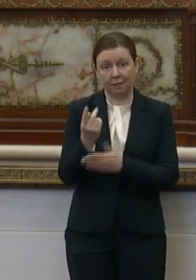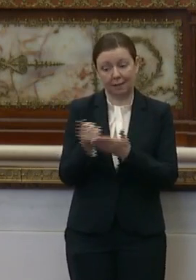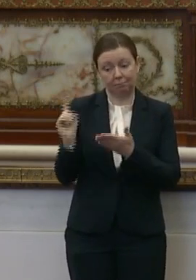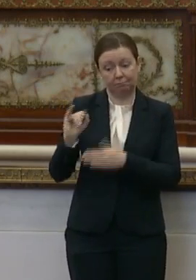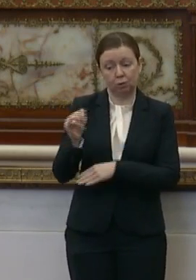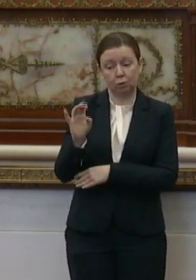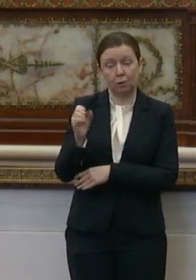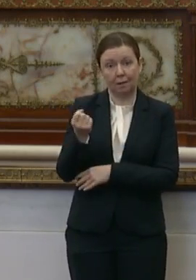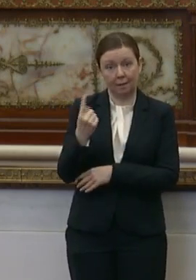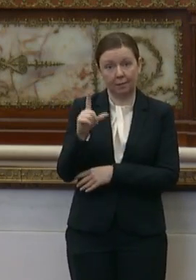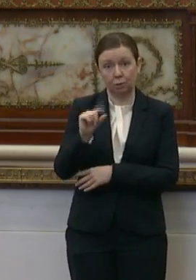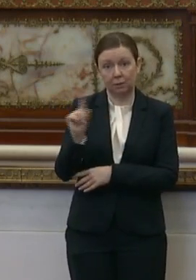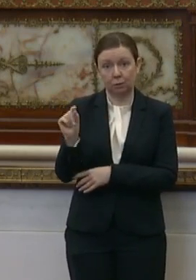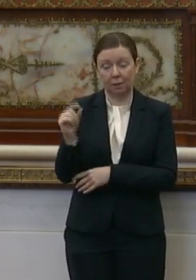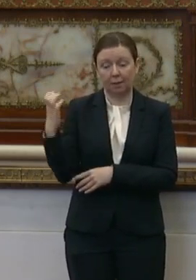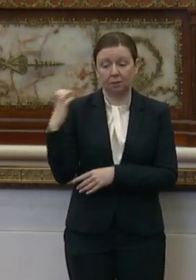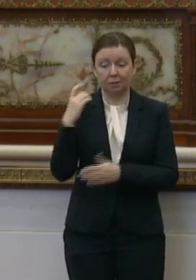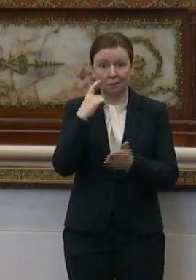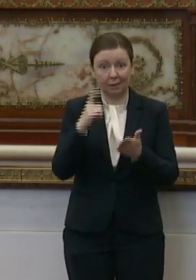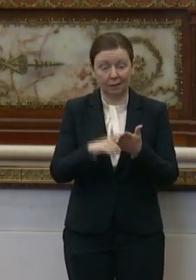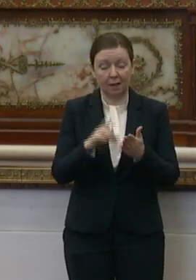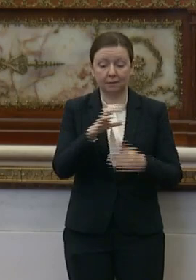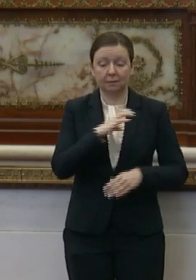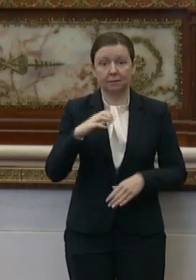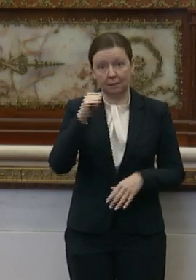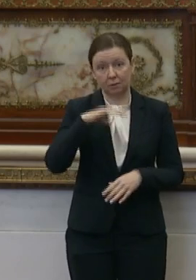June 11, 2020, and the chair recognizes Councilman Squilla.